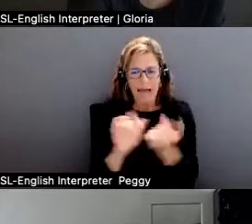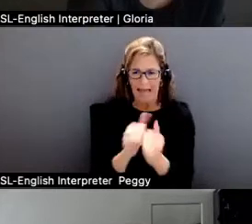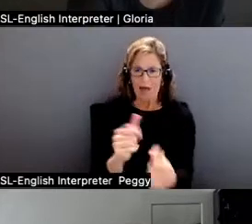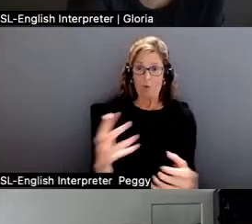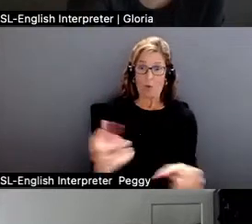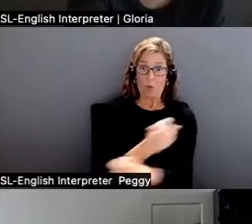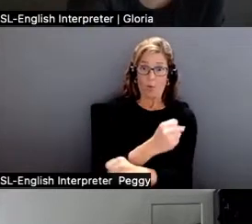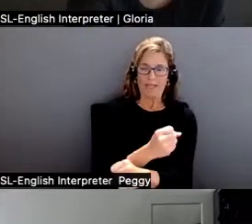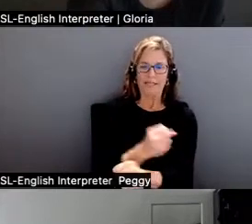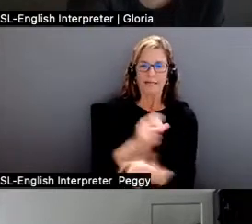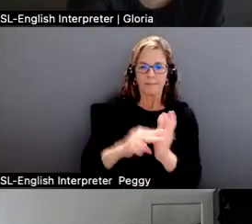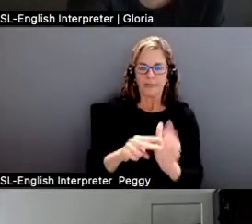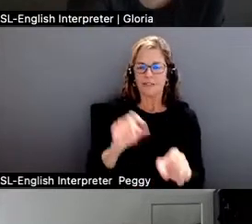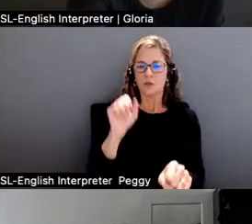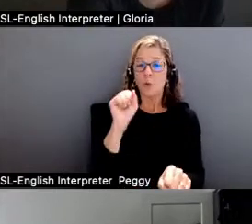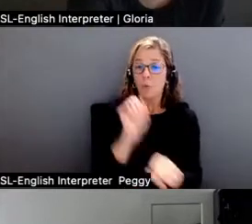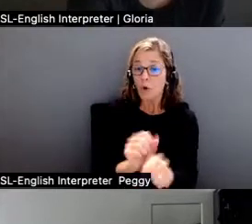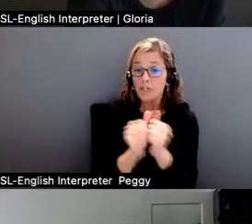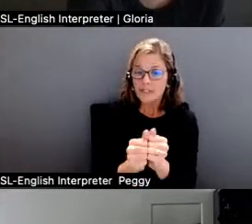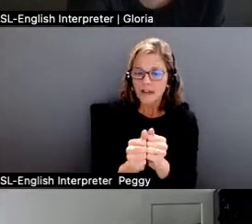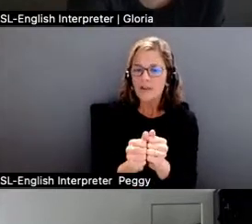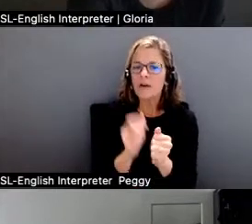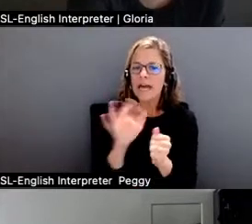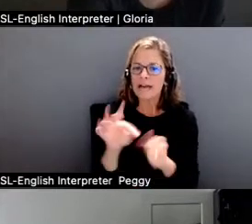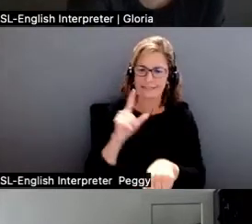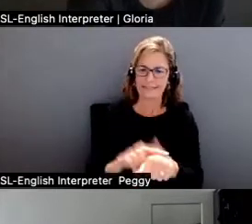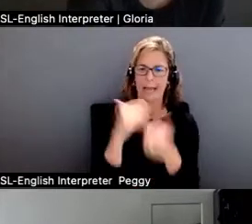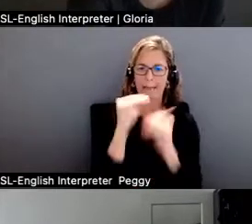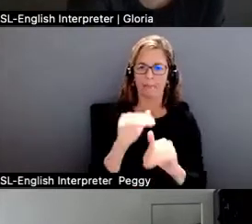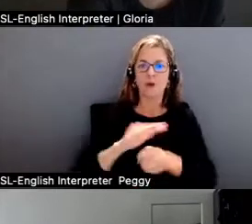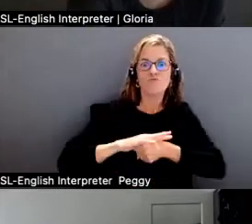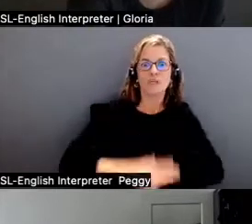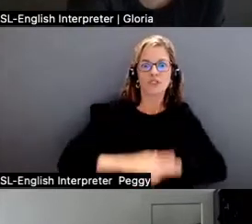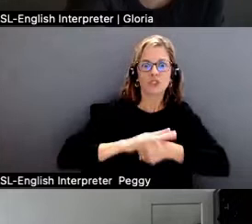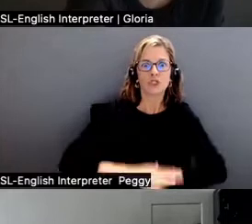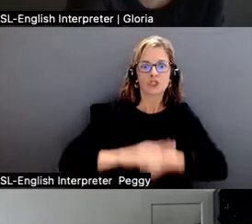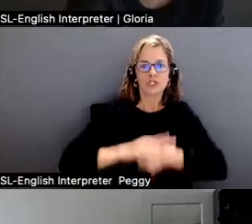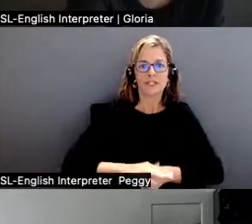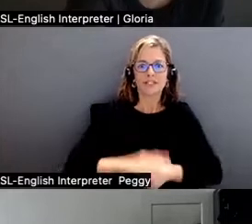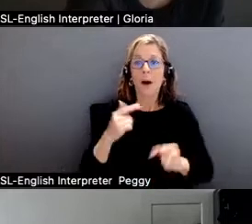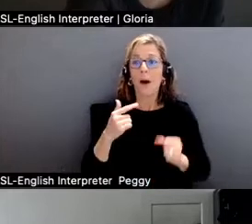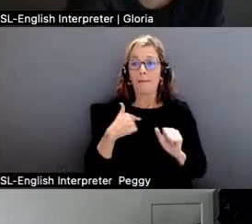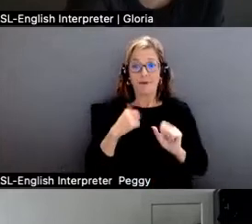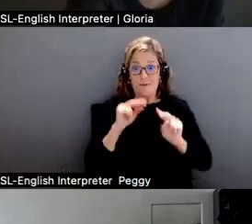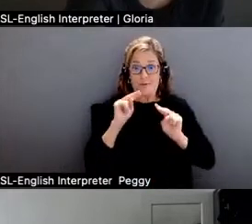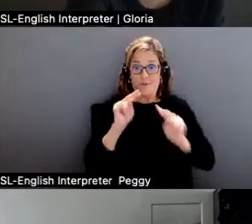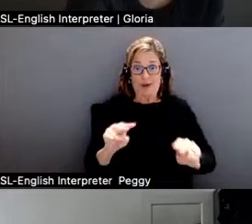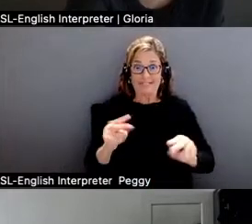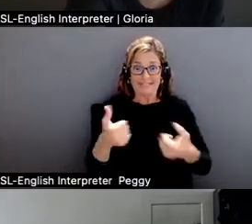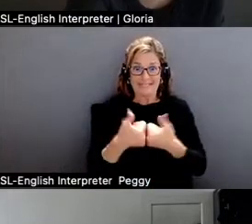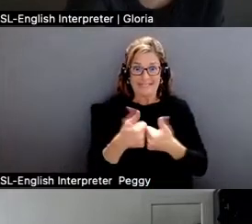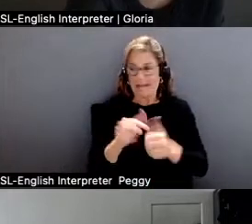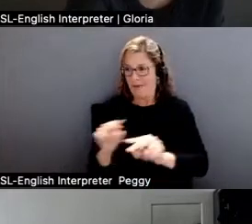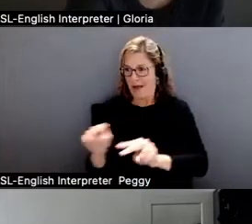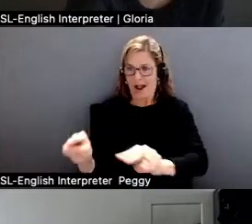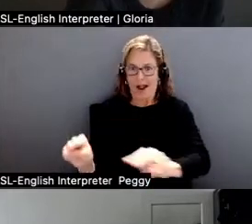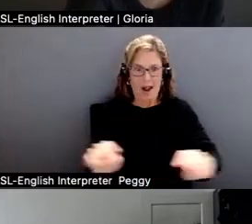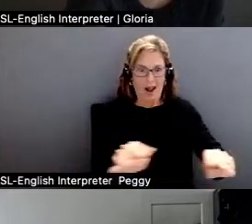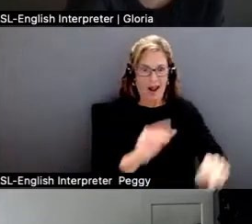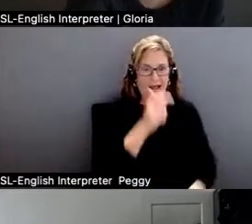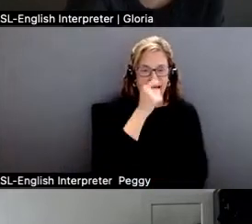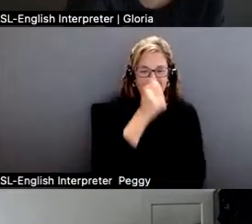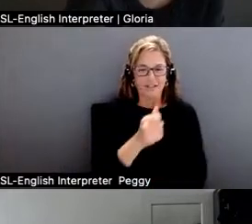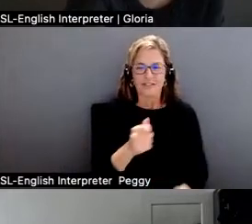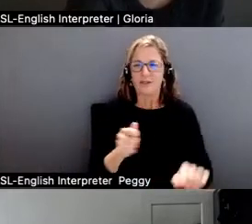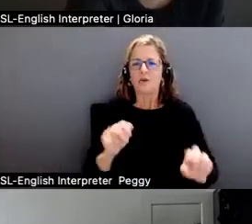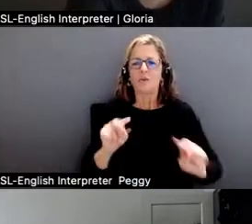well together under pressure. It's fascinating to watch people play this game. You see their